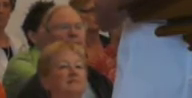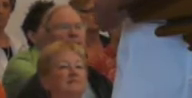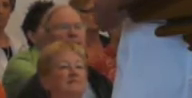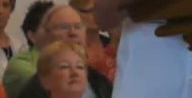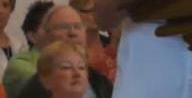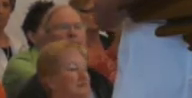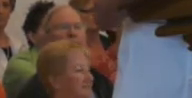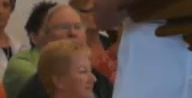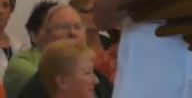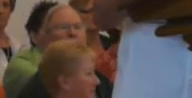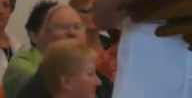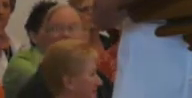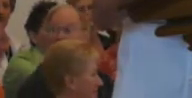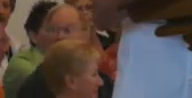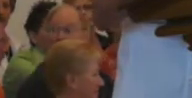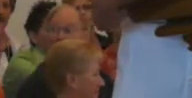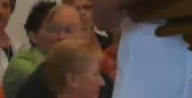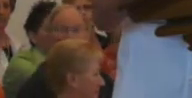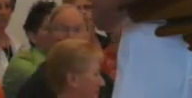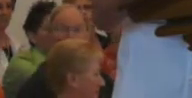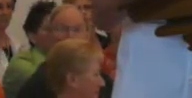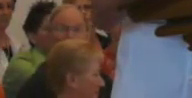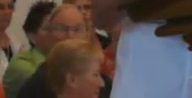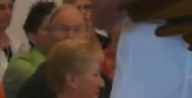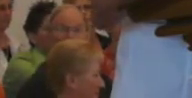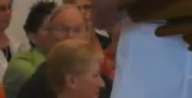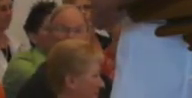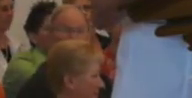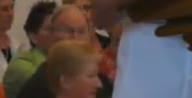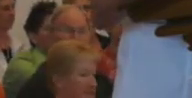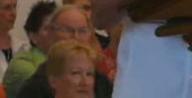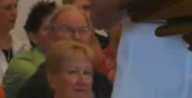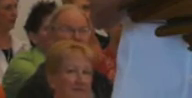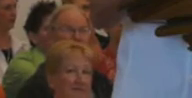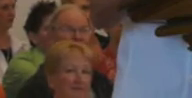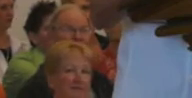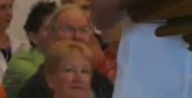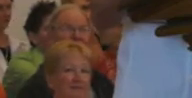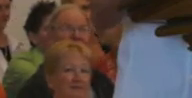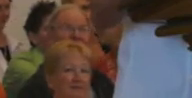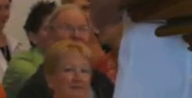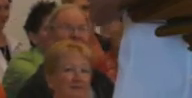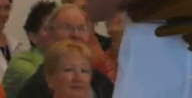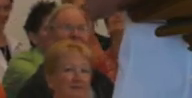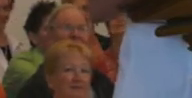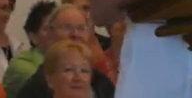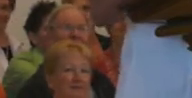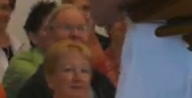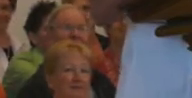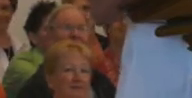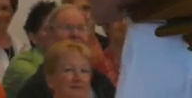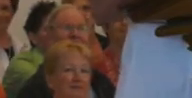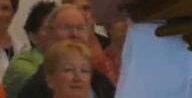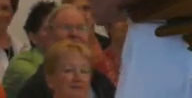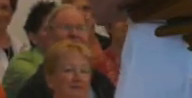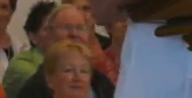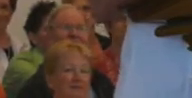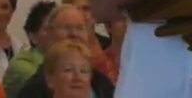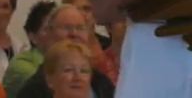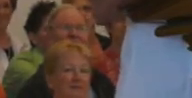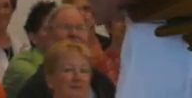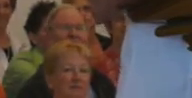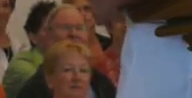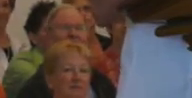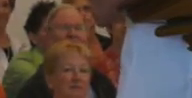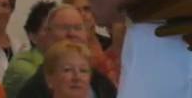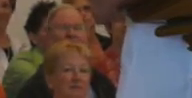different locations on election day. If you would like to get an early ballot or 2 early ballots, come and see me after church. I've